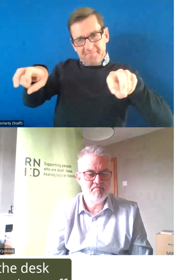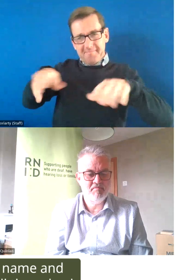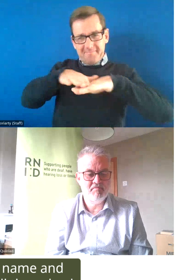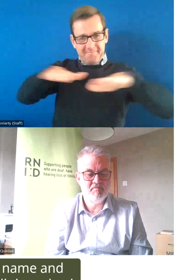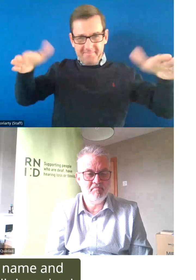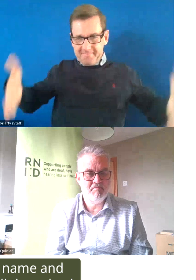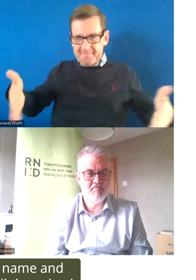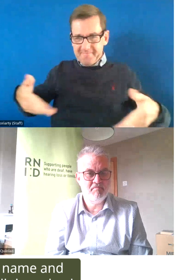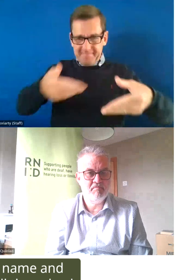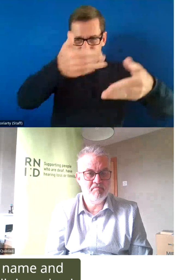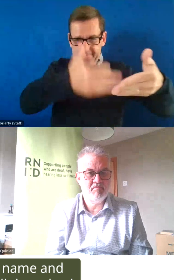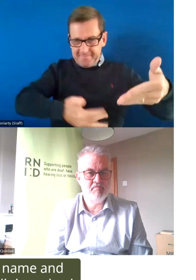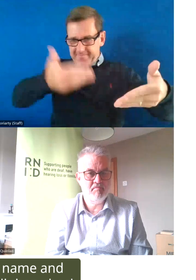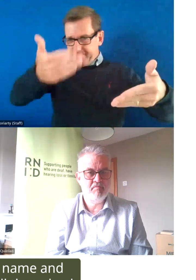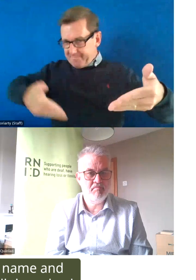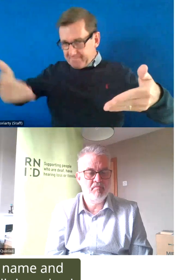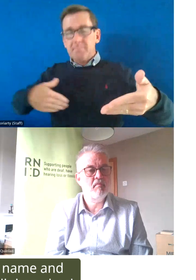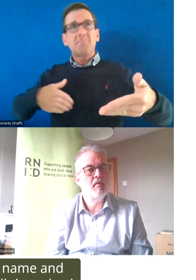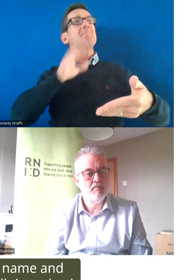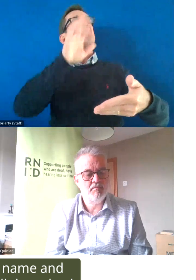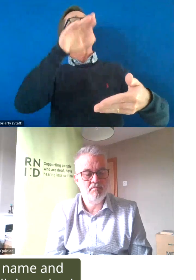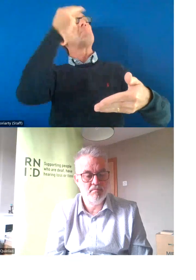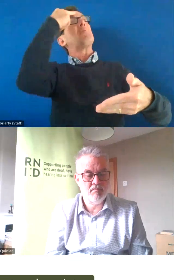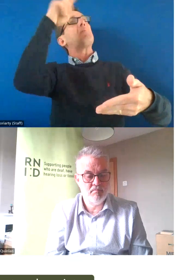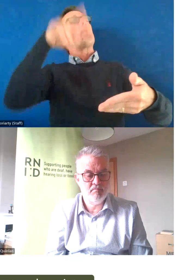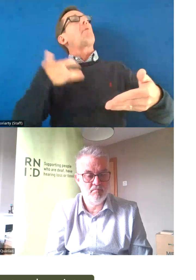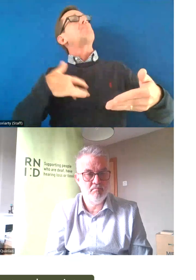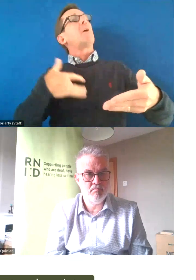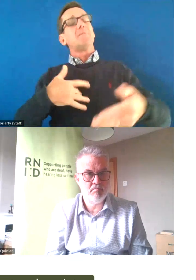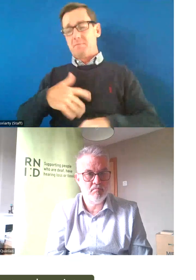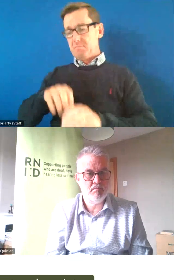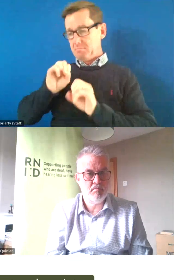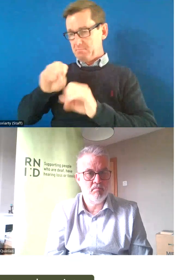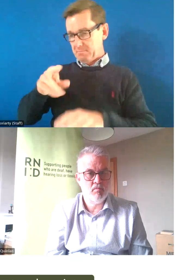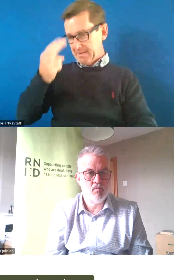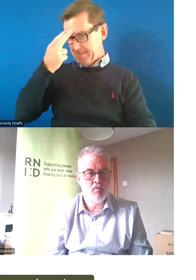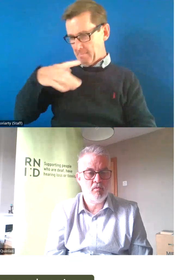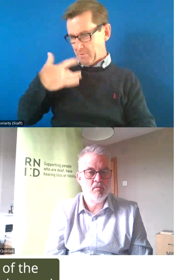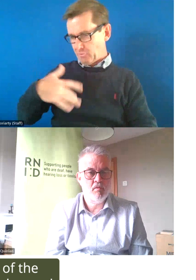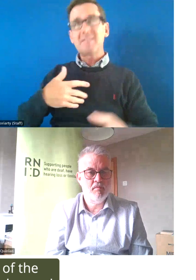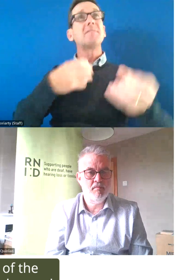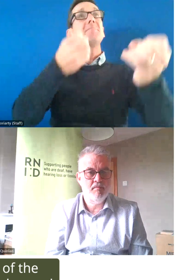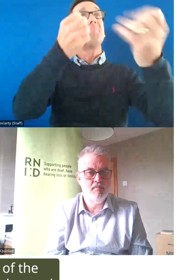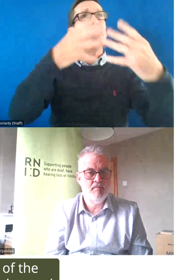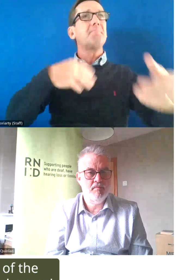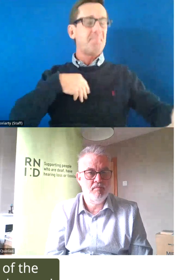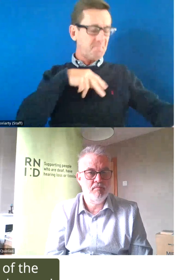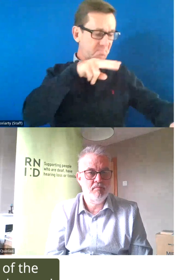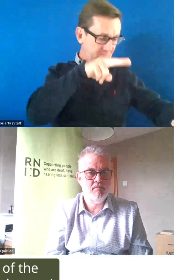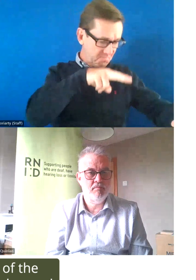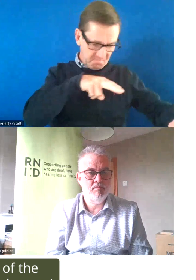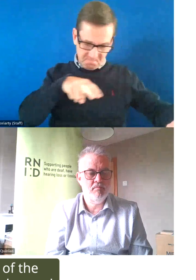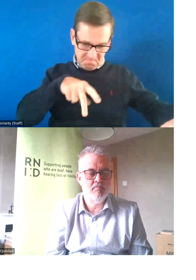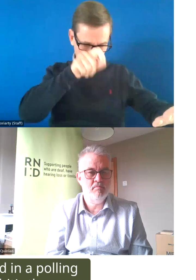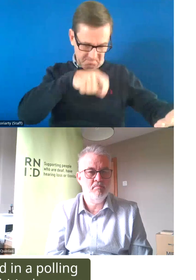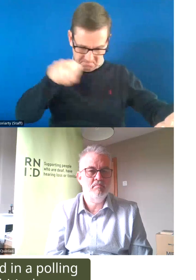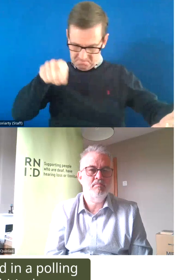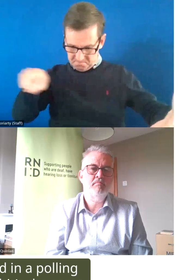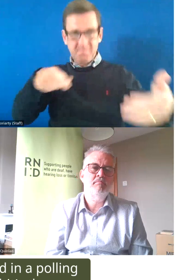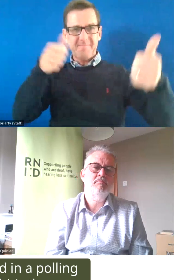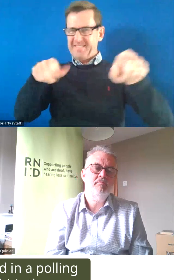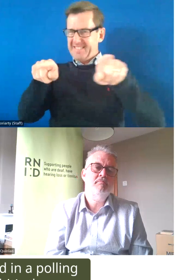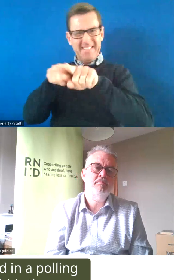station staff will ask for your name and address, and they'll then check that you're on the electoral register. So that part of the process hasn't changed. If